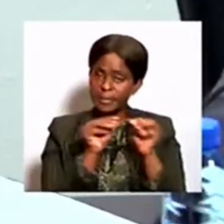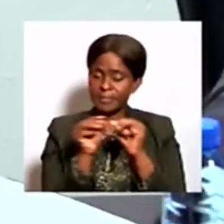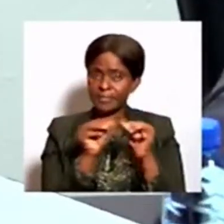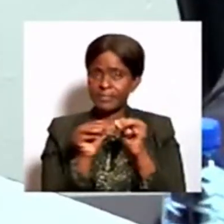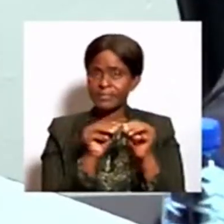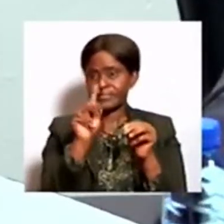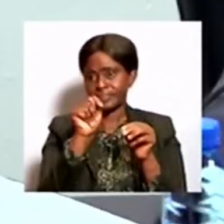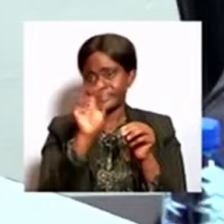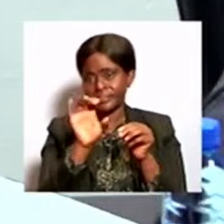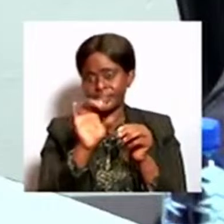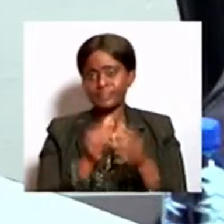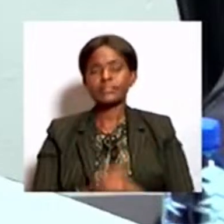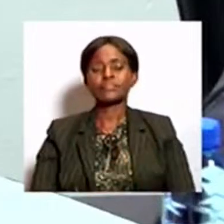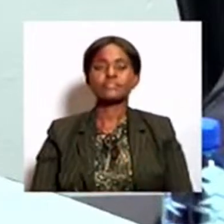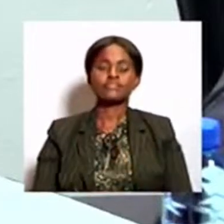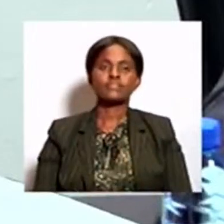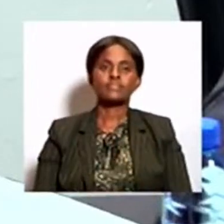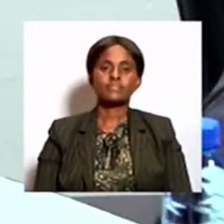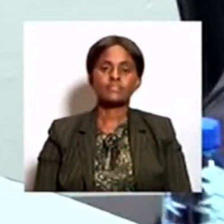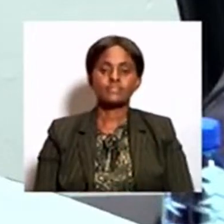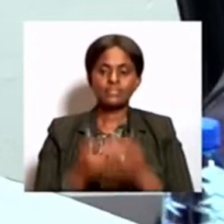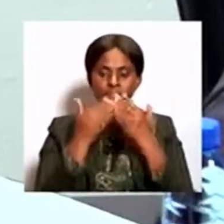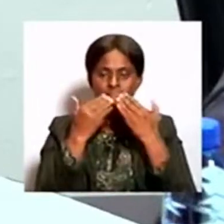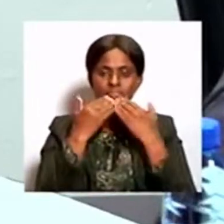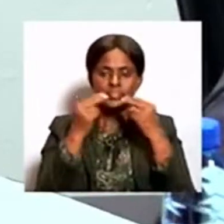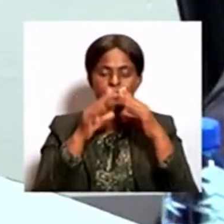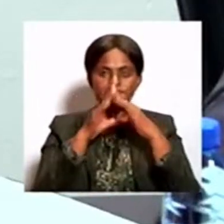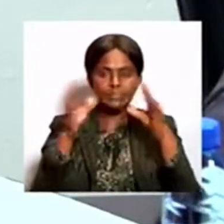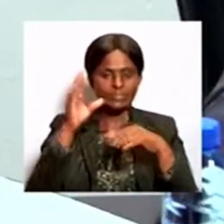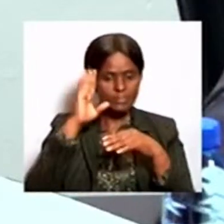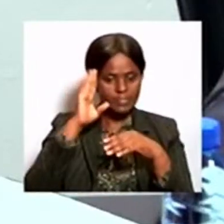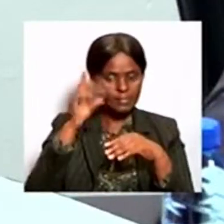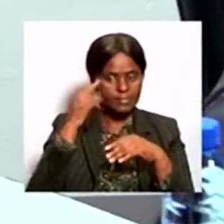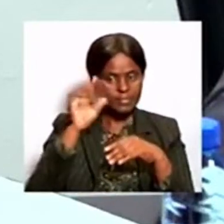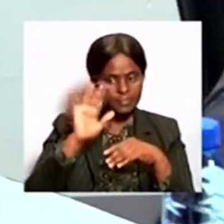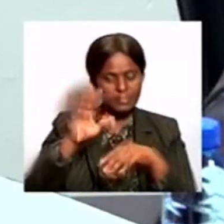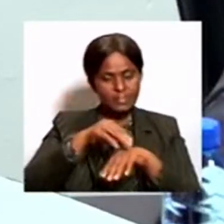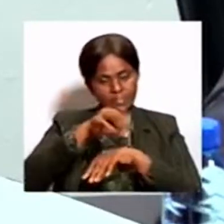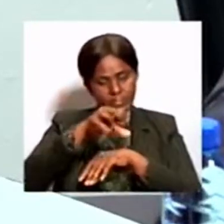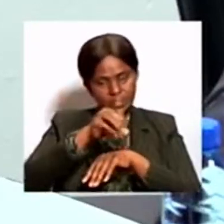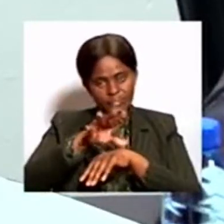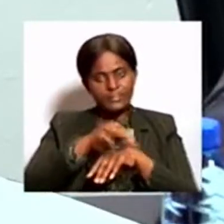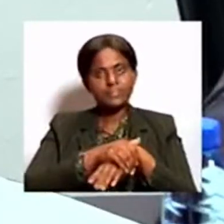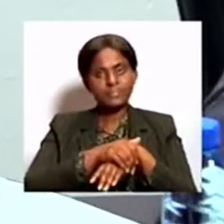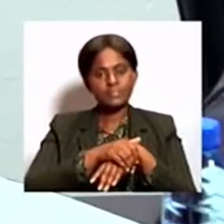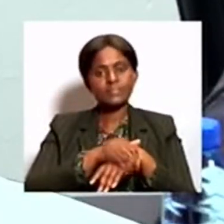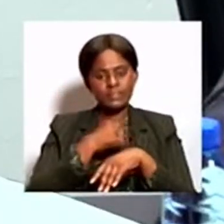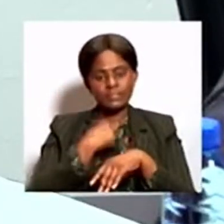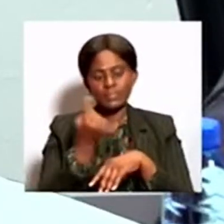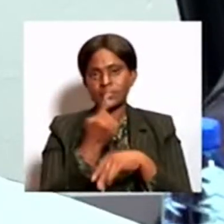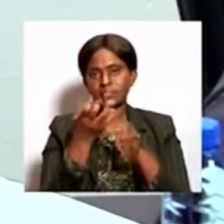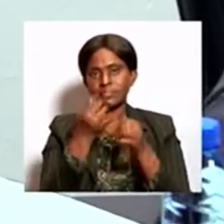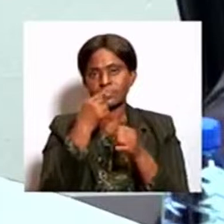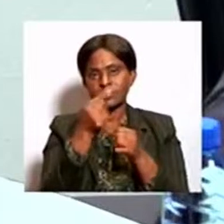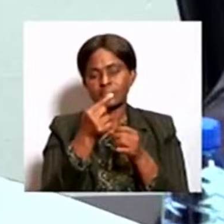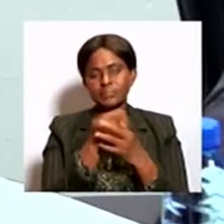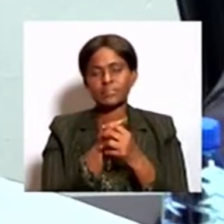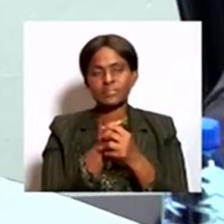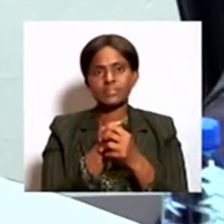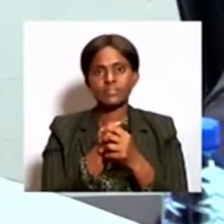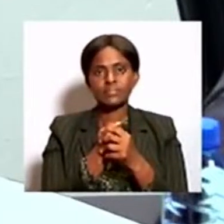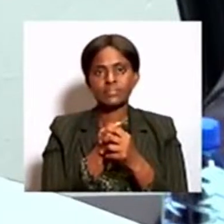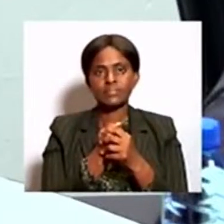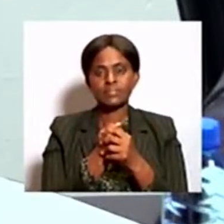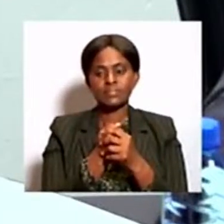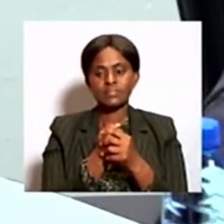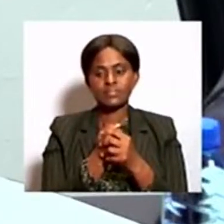TC. Thank you very much, sir, for that counsel. I wanted to say that